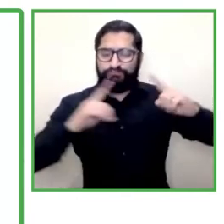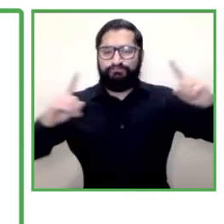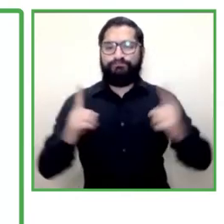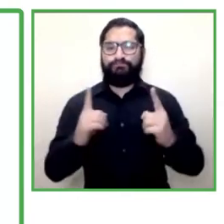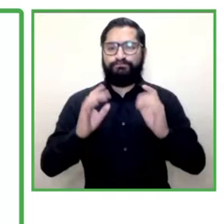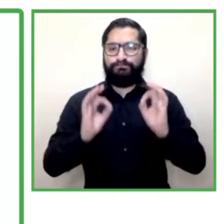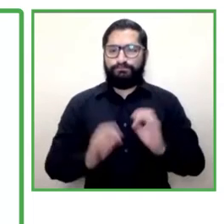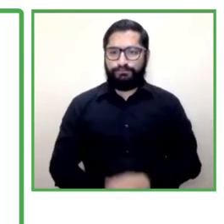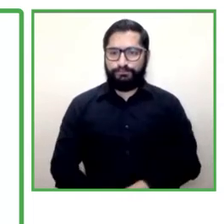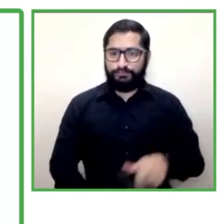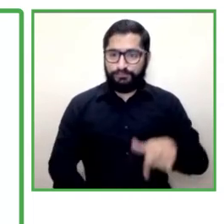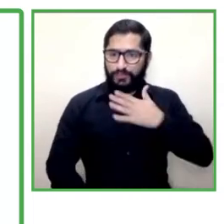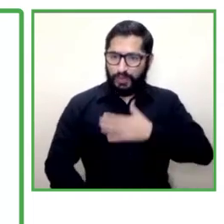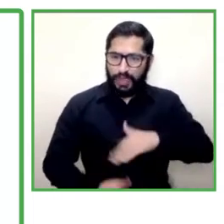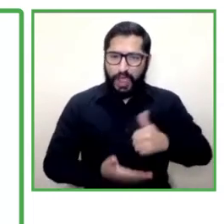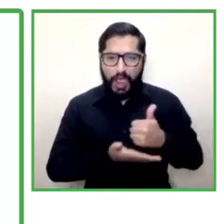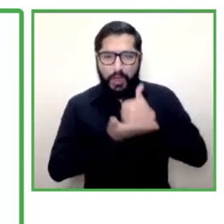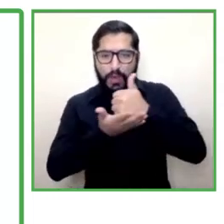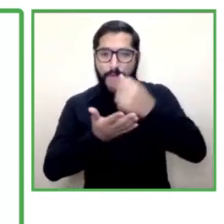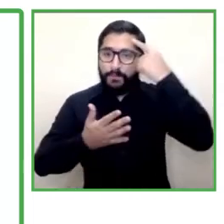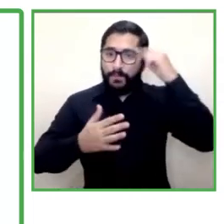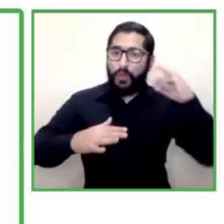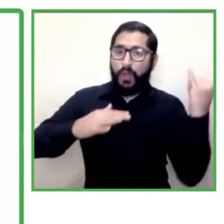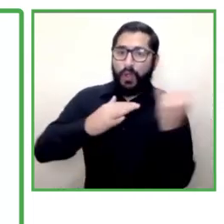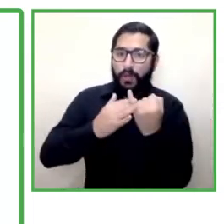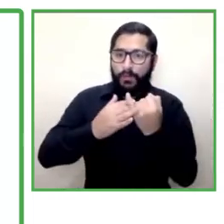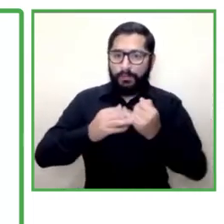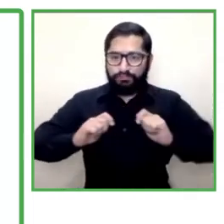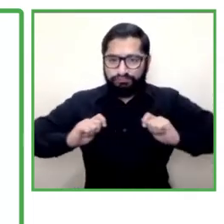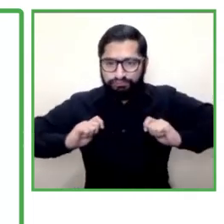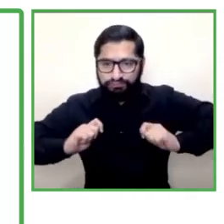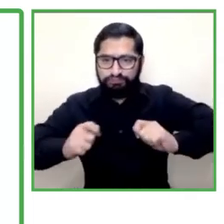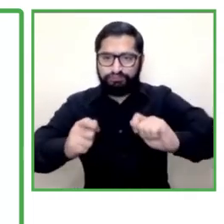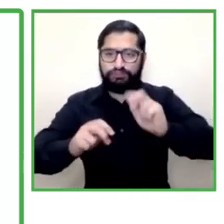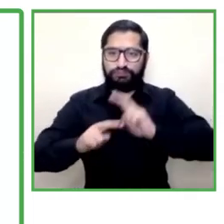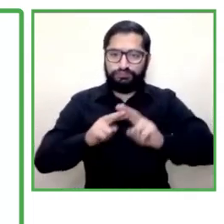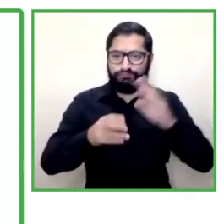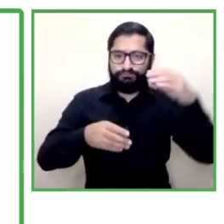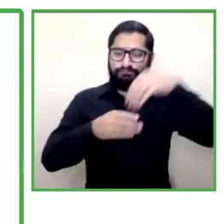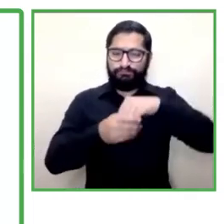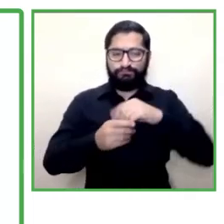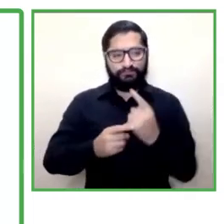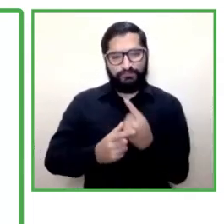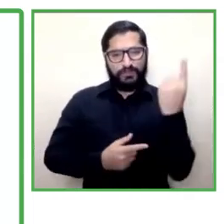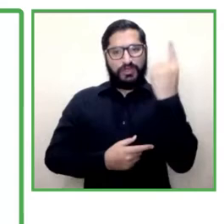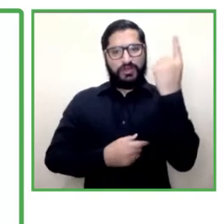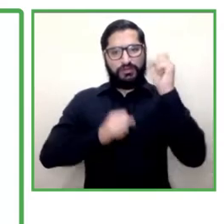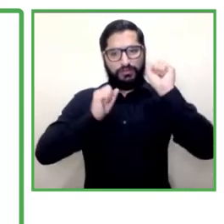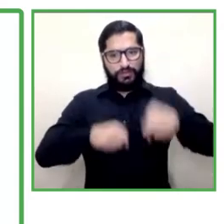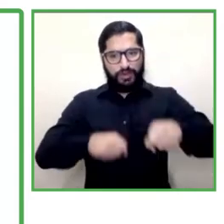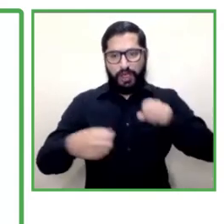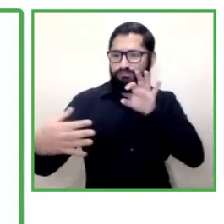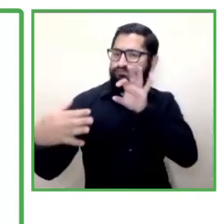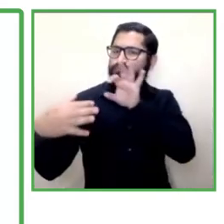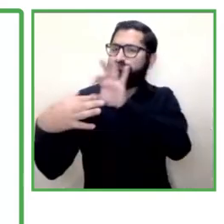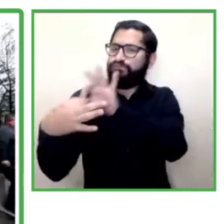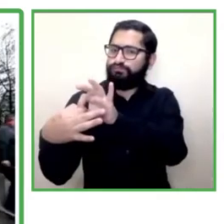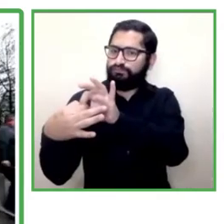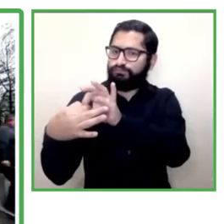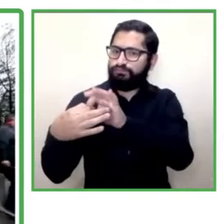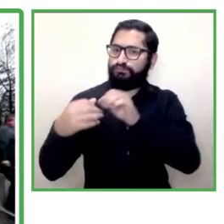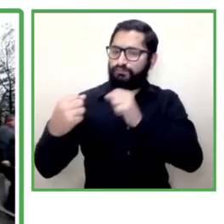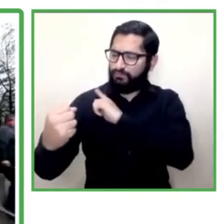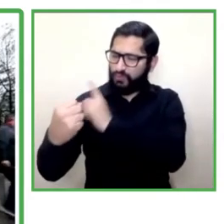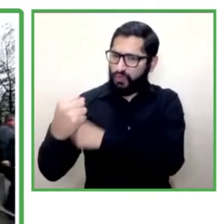What we do is to create tools for independence, allowing us to connect opportunities for development and improving the well-being